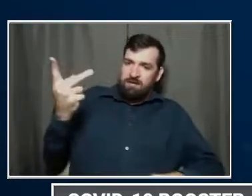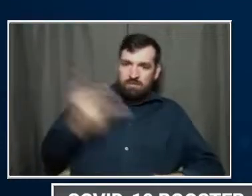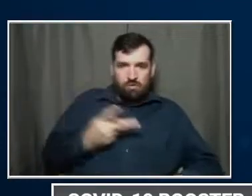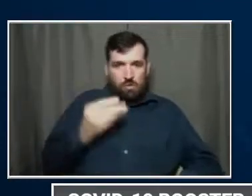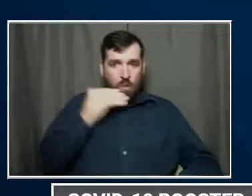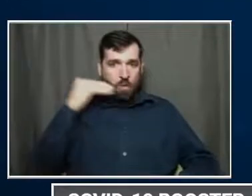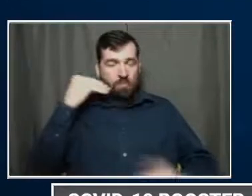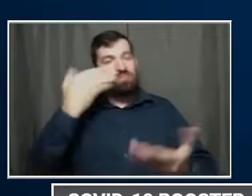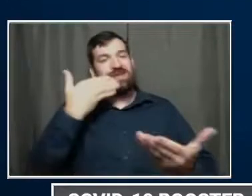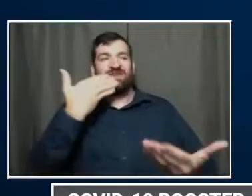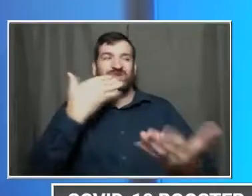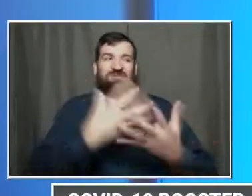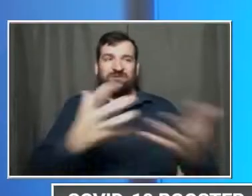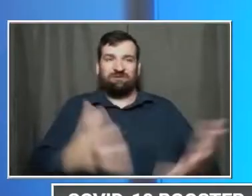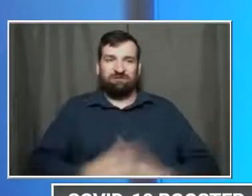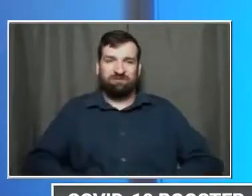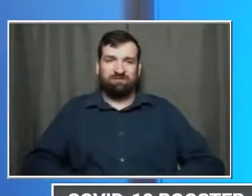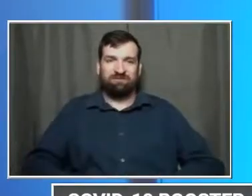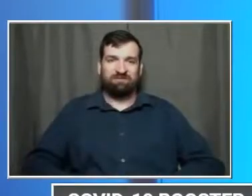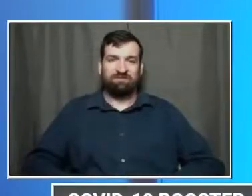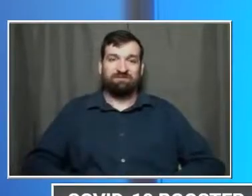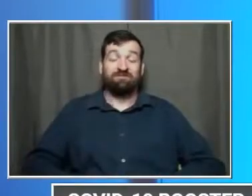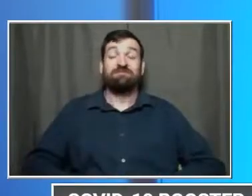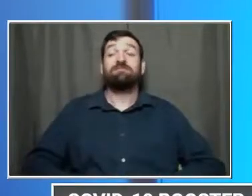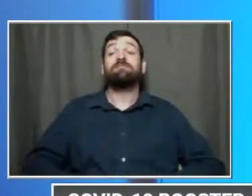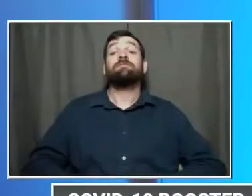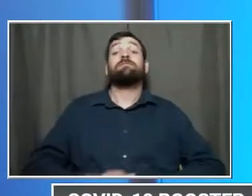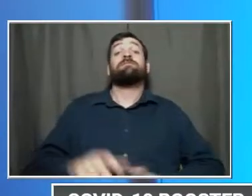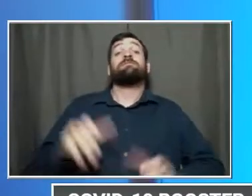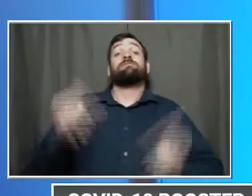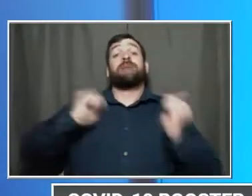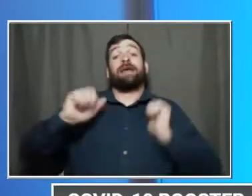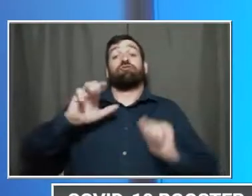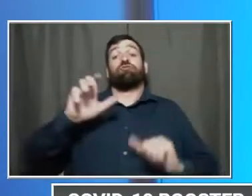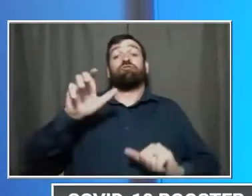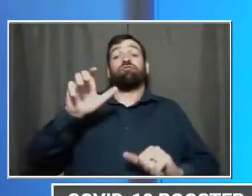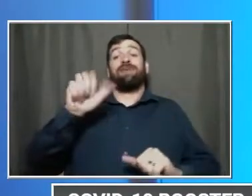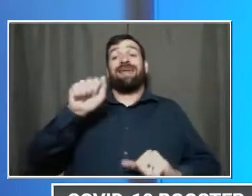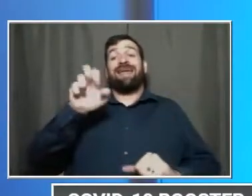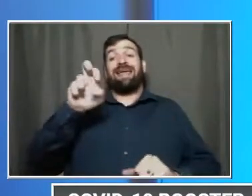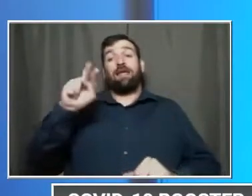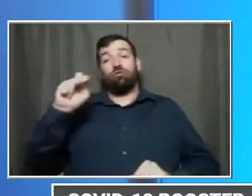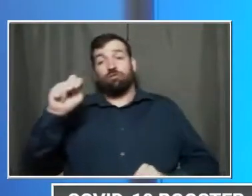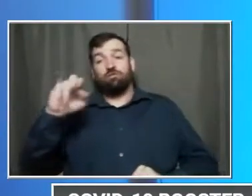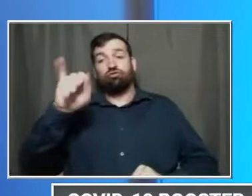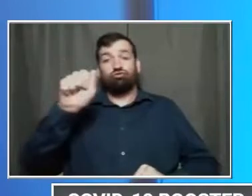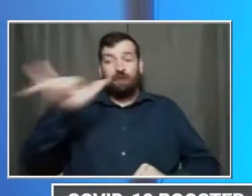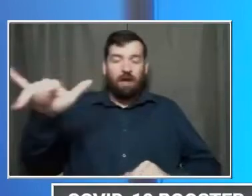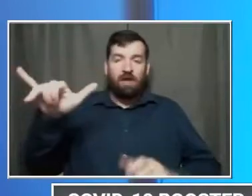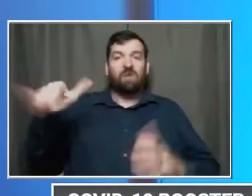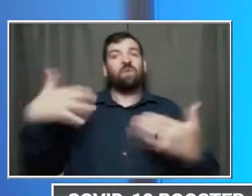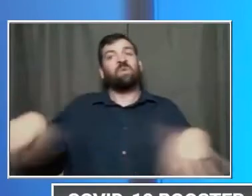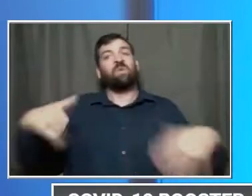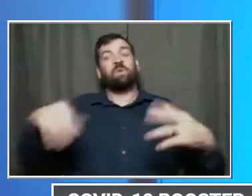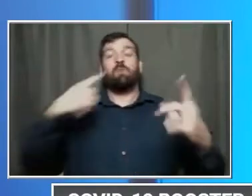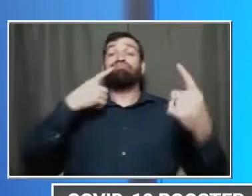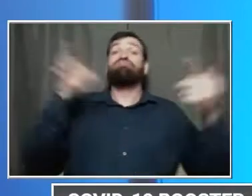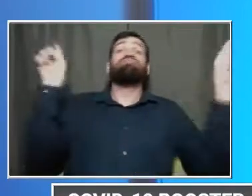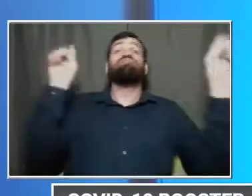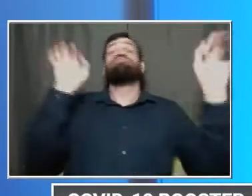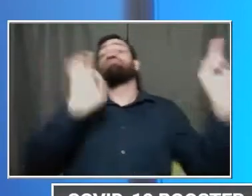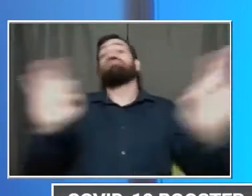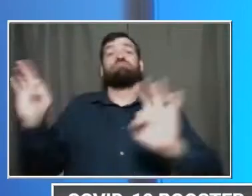Thank you so much. Thank you. Actor Erron Jay was living his Hollywood dream until he found out he had stage 4 renal